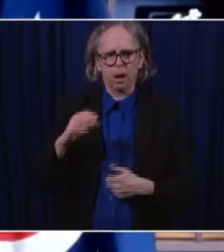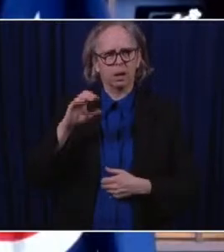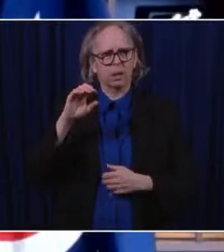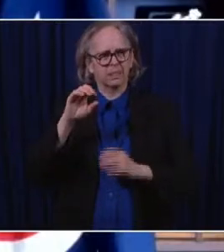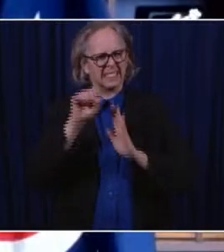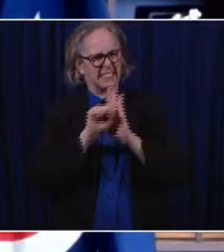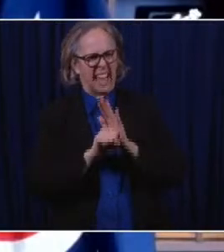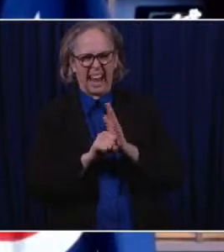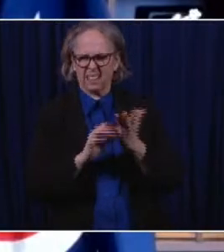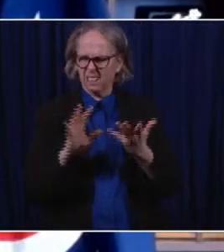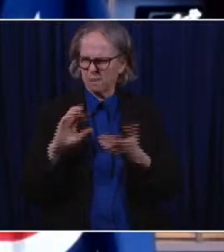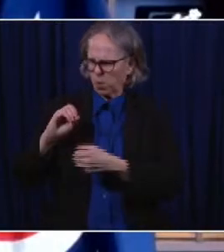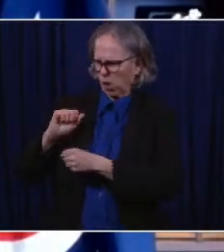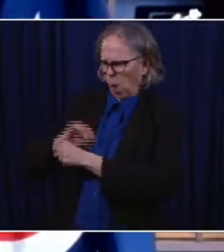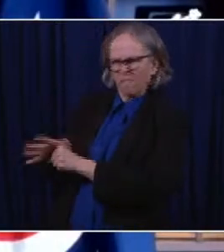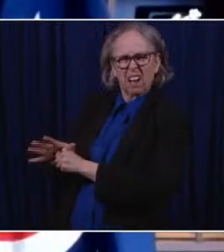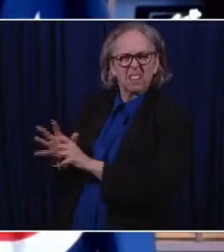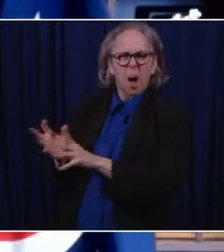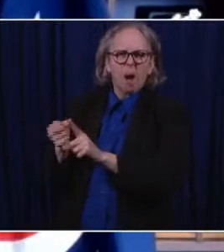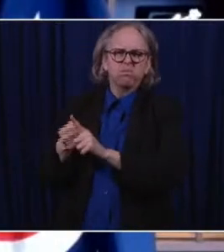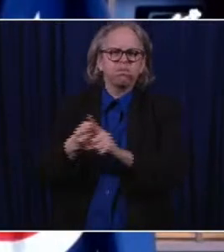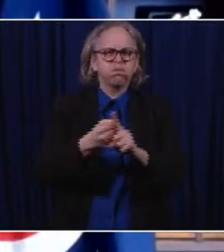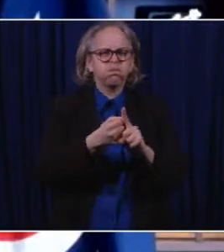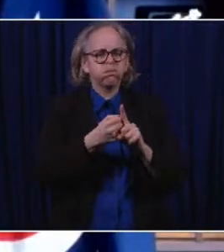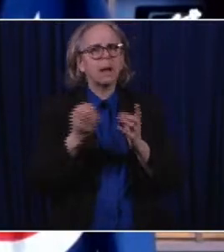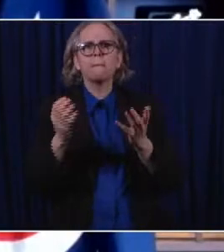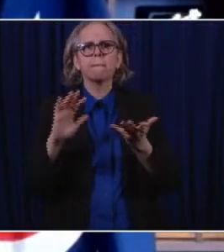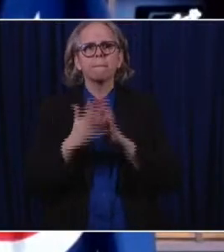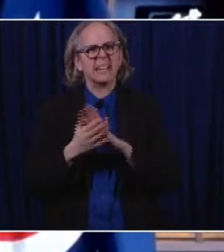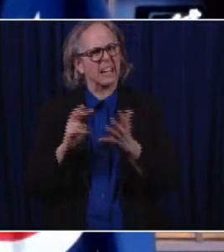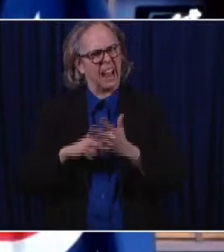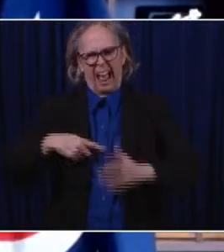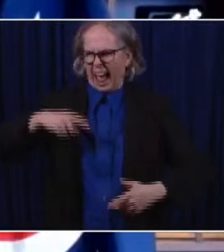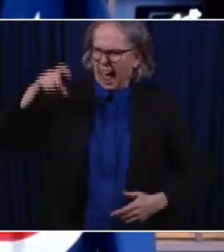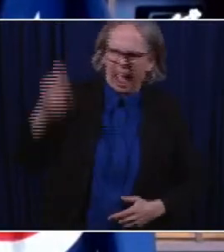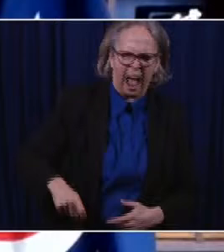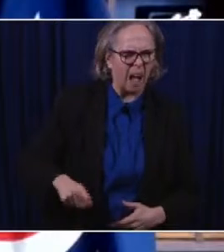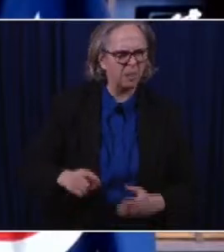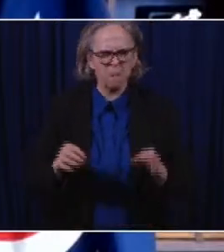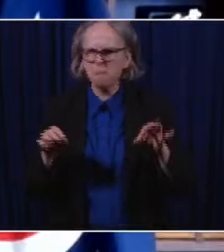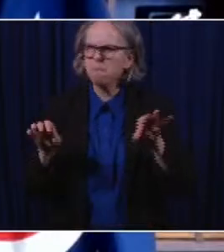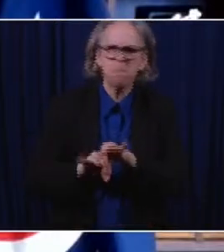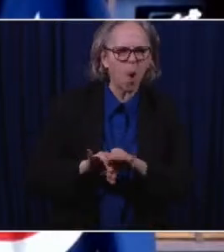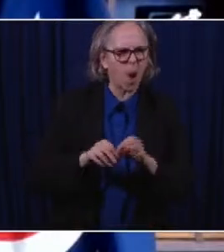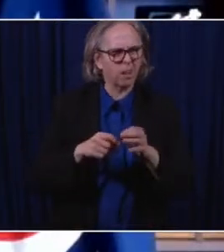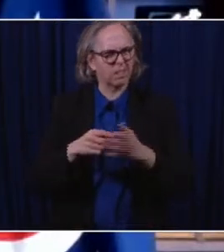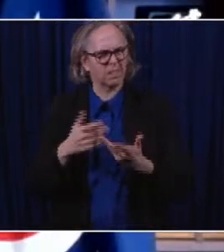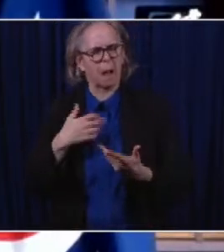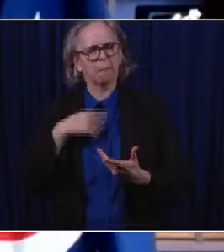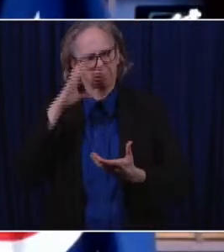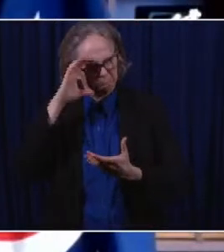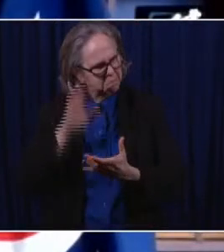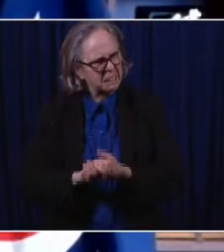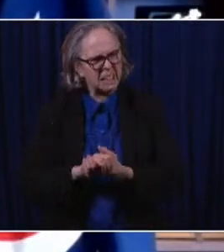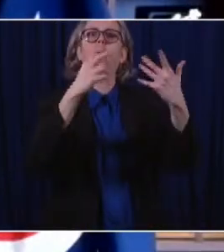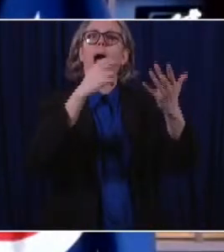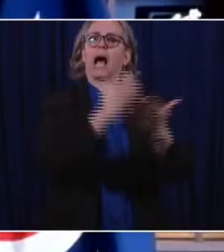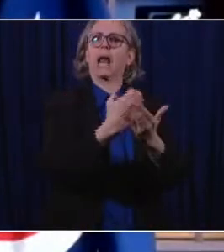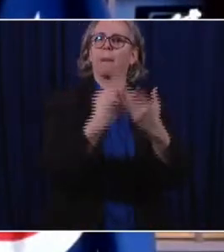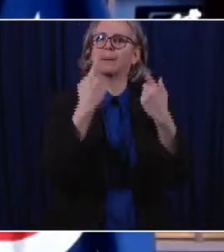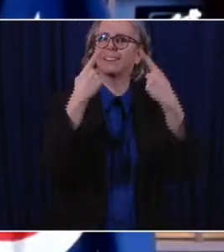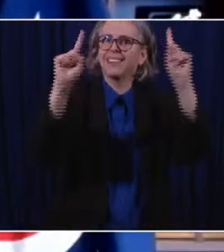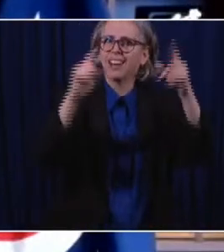these opportunities. And I believe what you've outlined is a rise to that challenge. We are rising to that challenge this year and